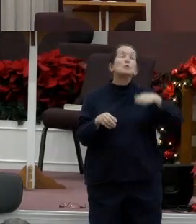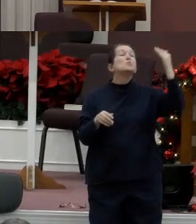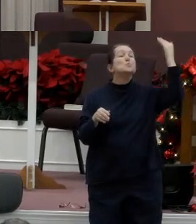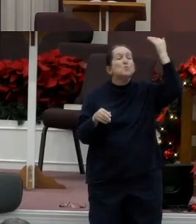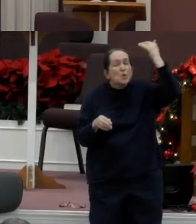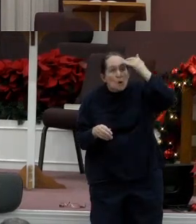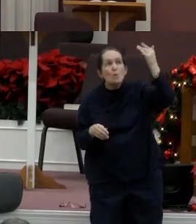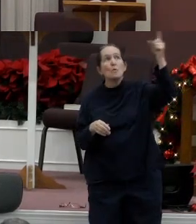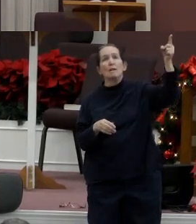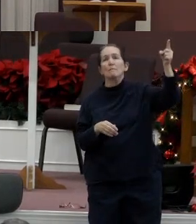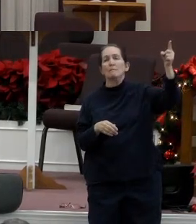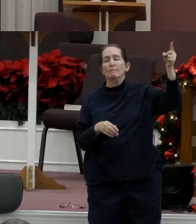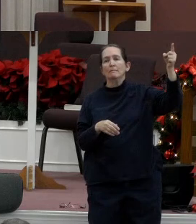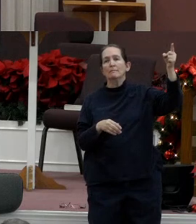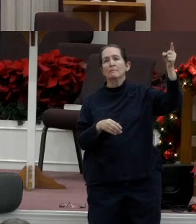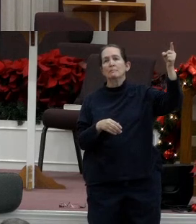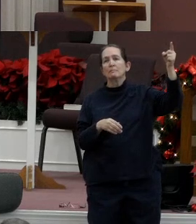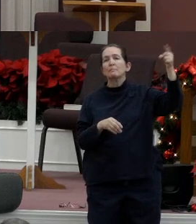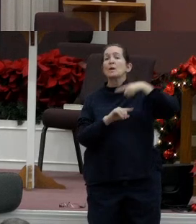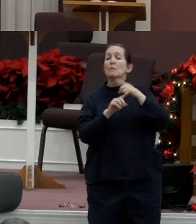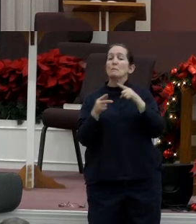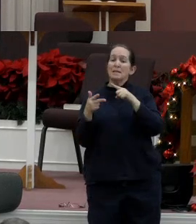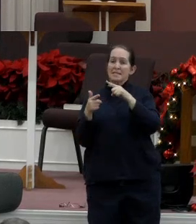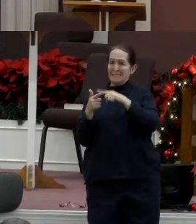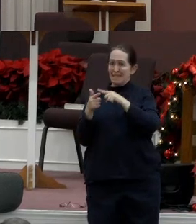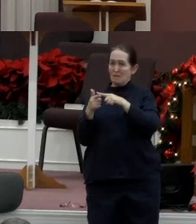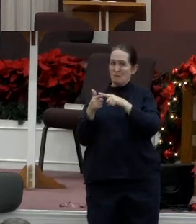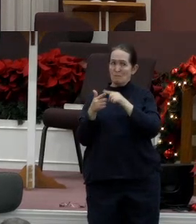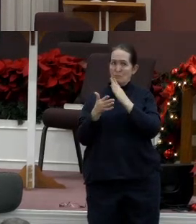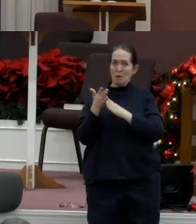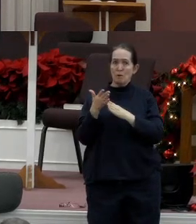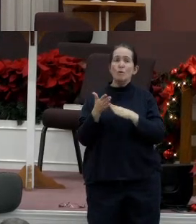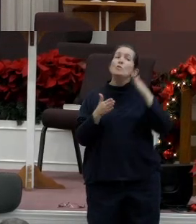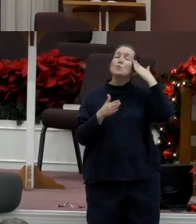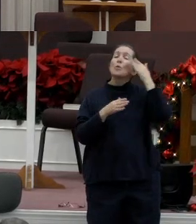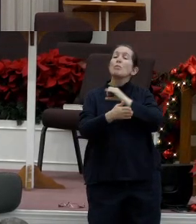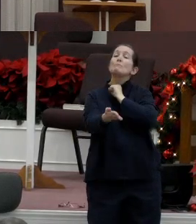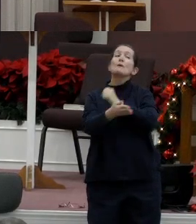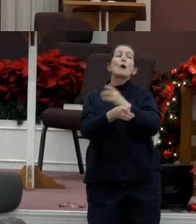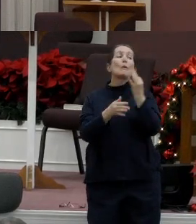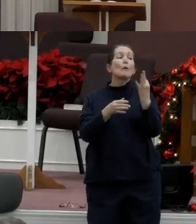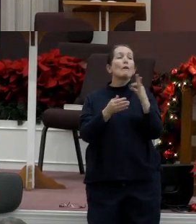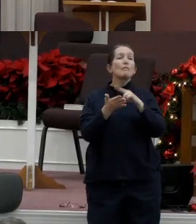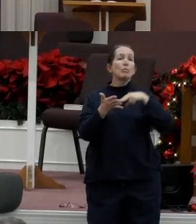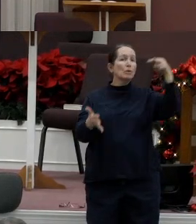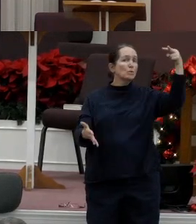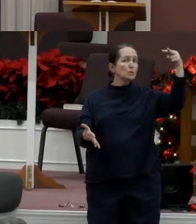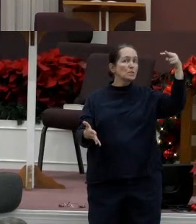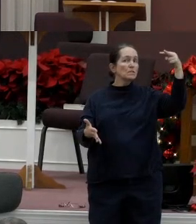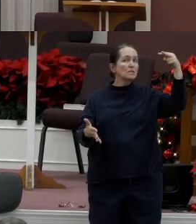him. But the second part is to know the power of the resurrection.